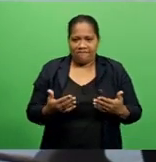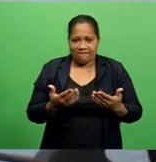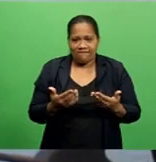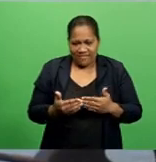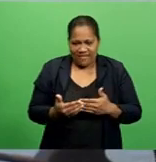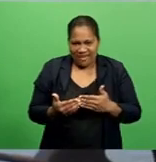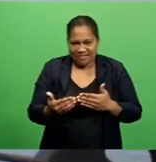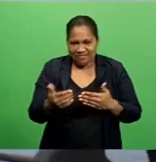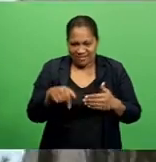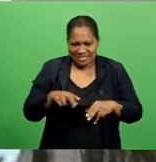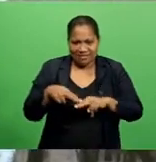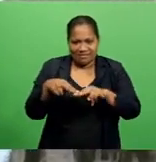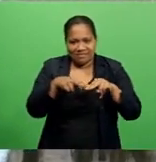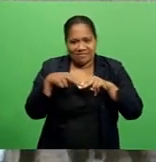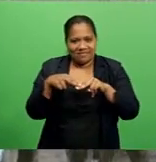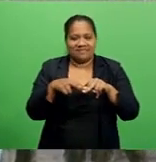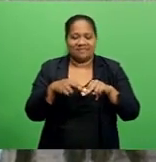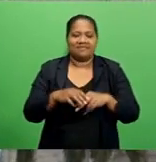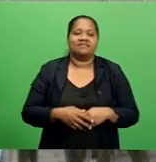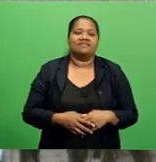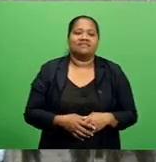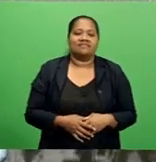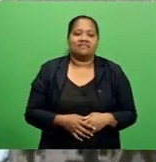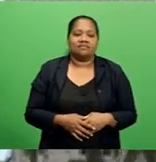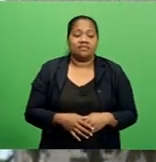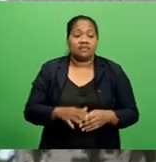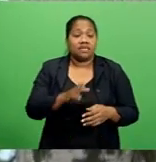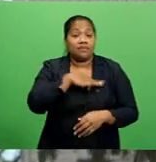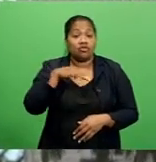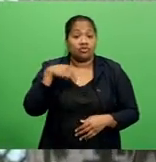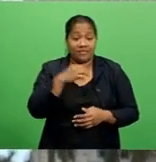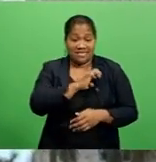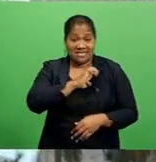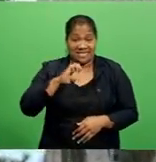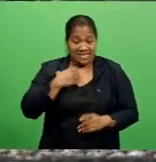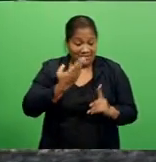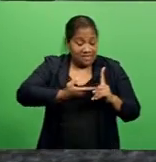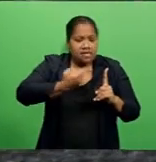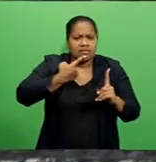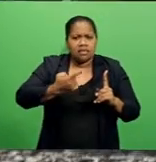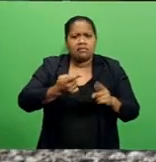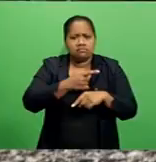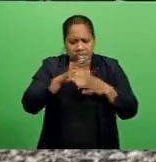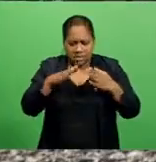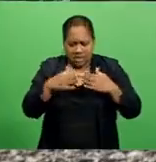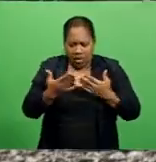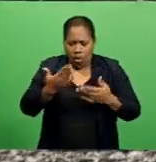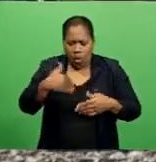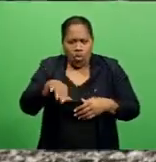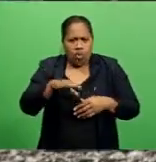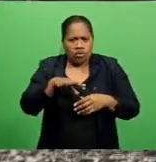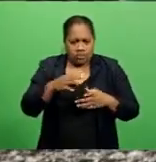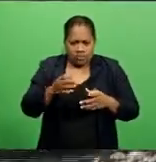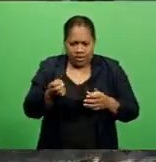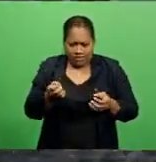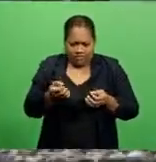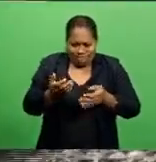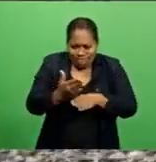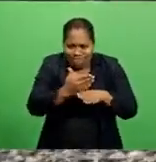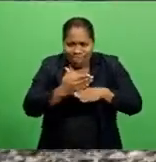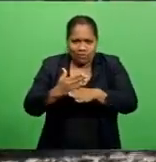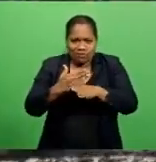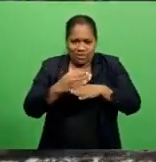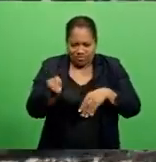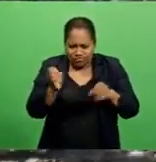our people here in Fiji. Ministry executives say they are putting all their energy into schools, especially in the north and the west, to